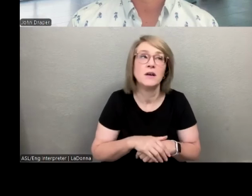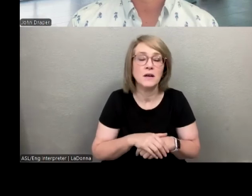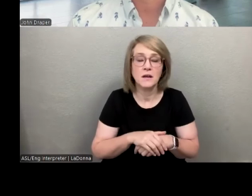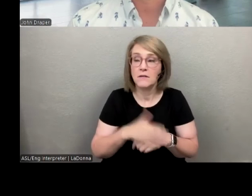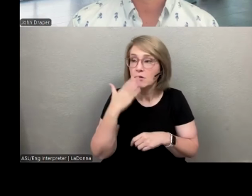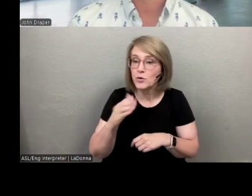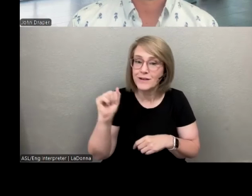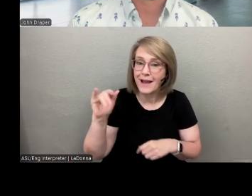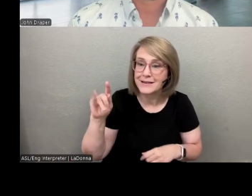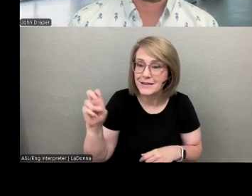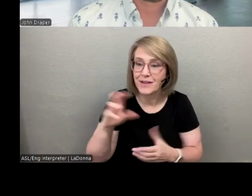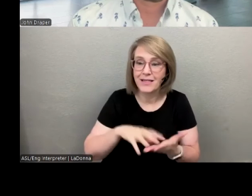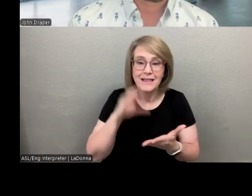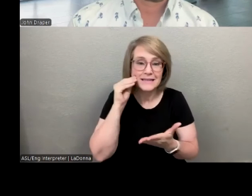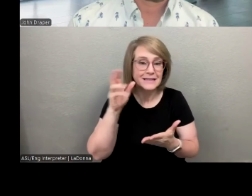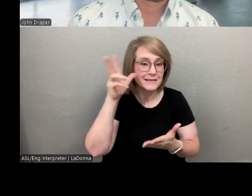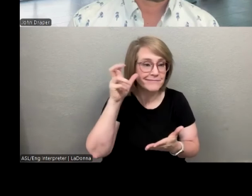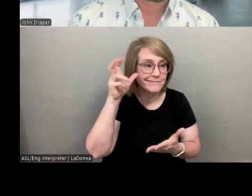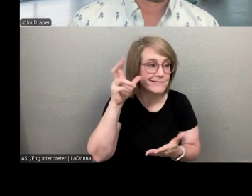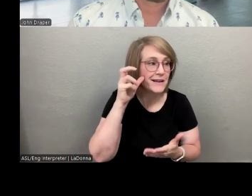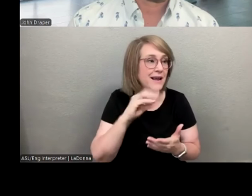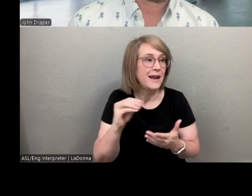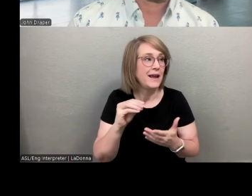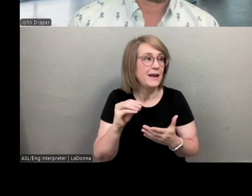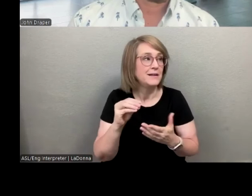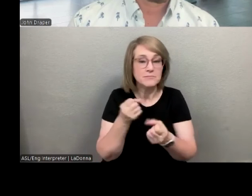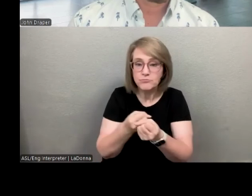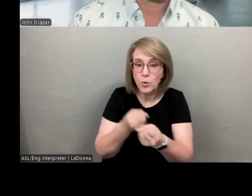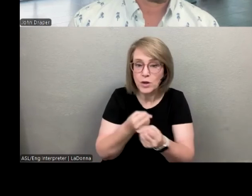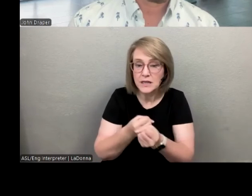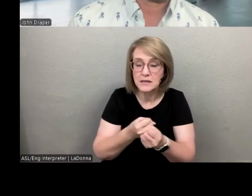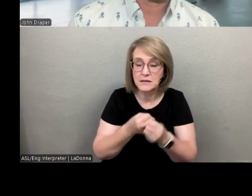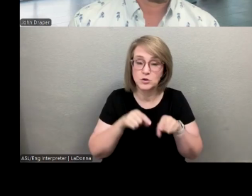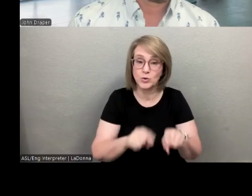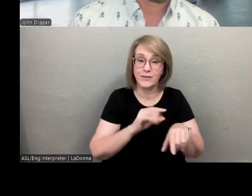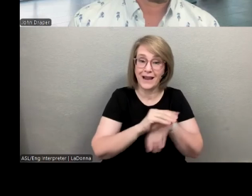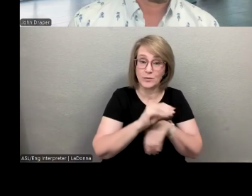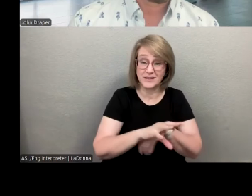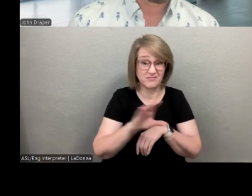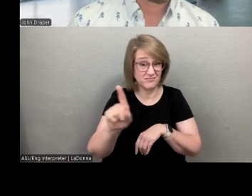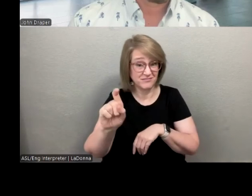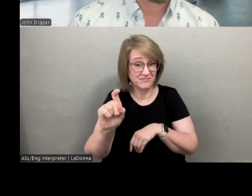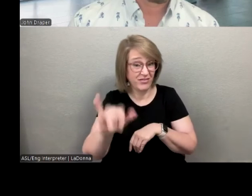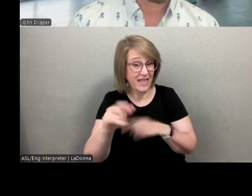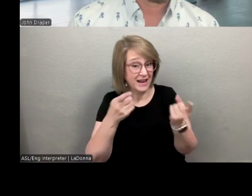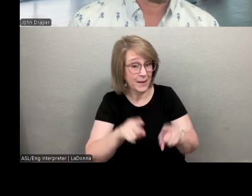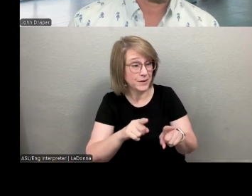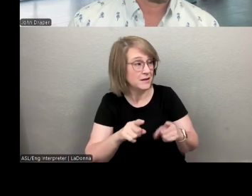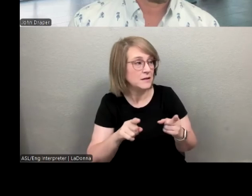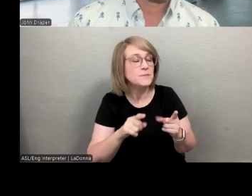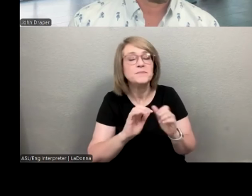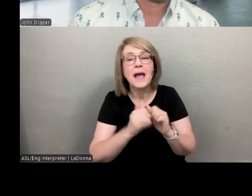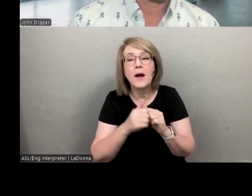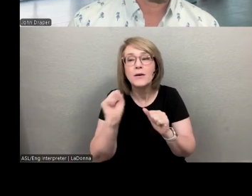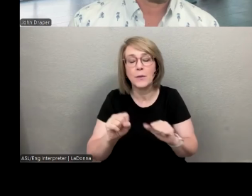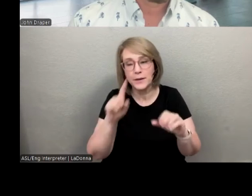listening and supportive counseling with the people who are calling. Is that happening, right? And how do we assess that in a way